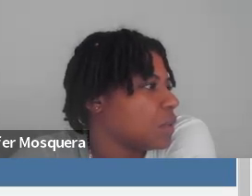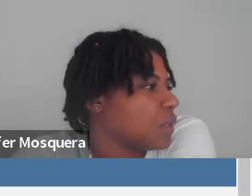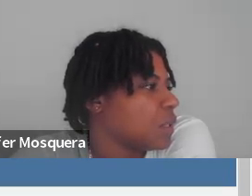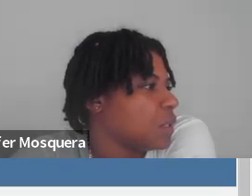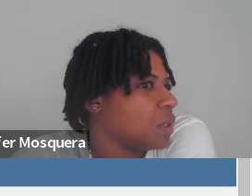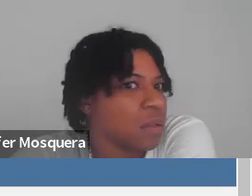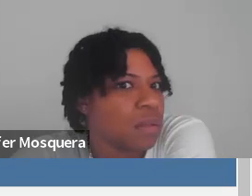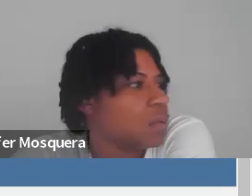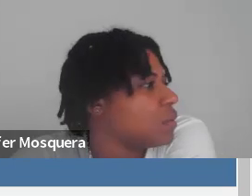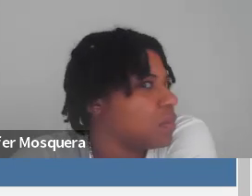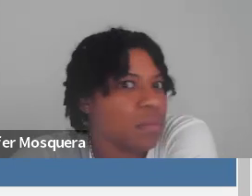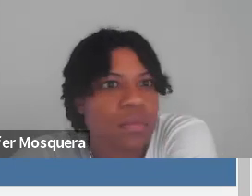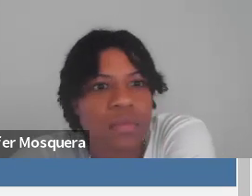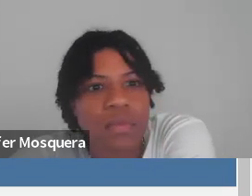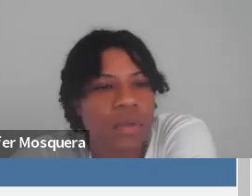Let me go here.